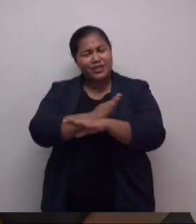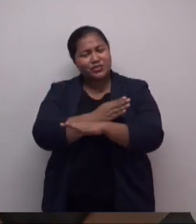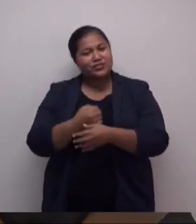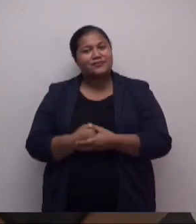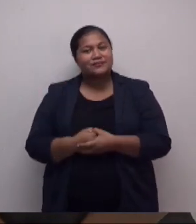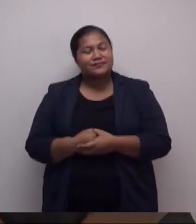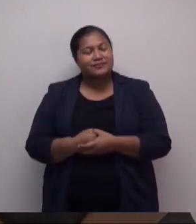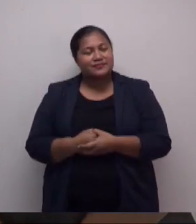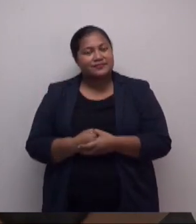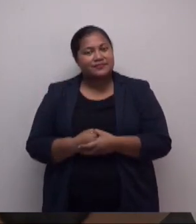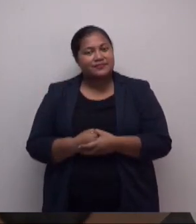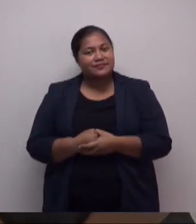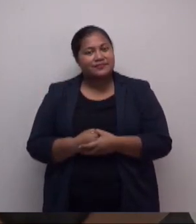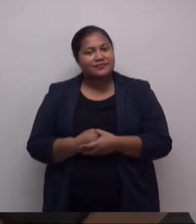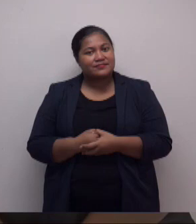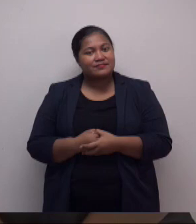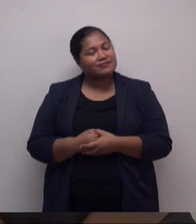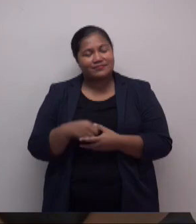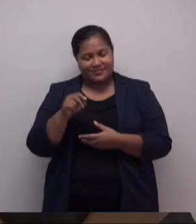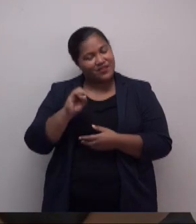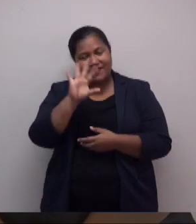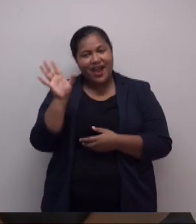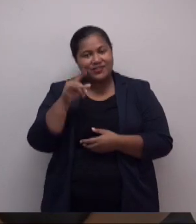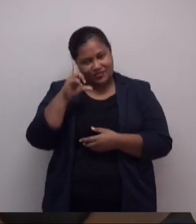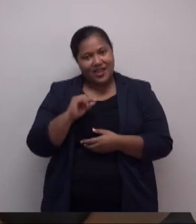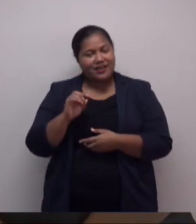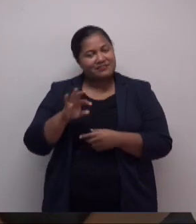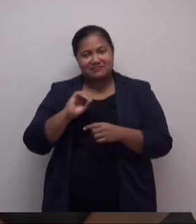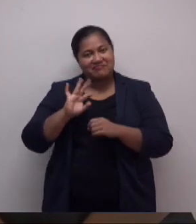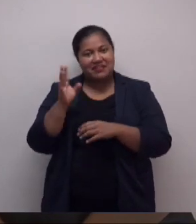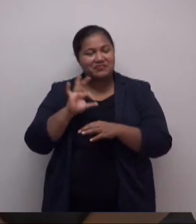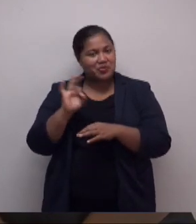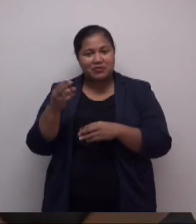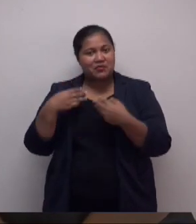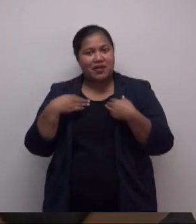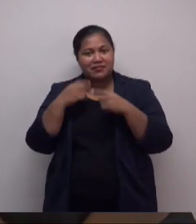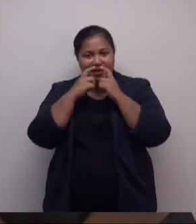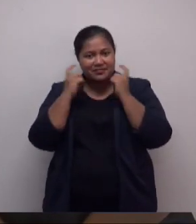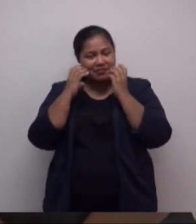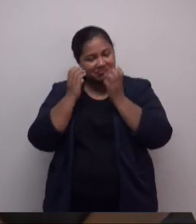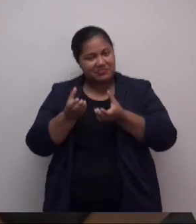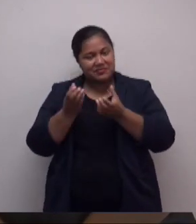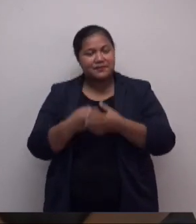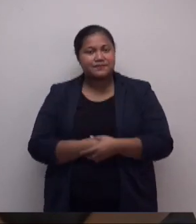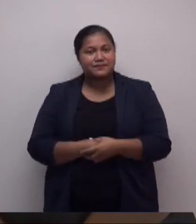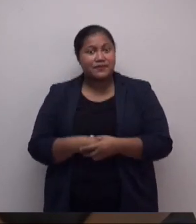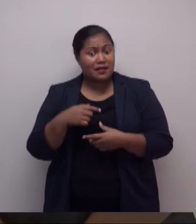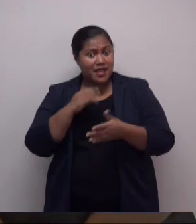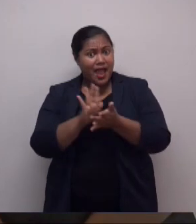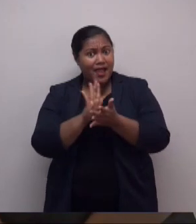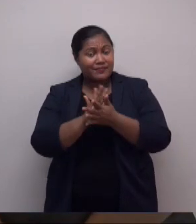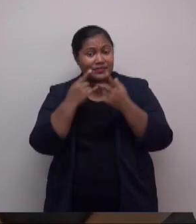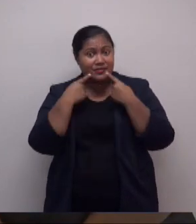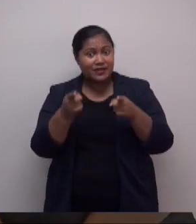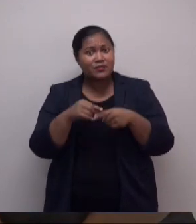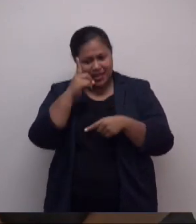And obviously, it's not required for a gathering in your home. I'm also very happy to announce that we can